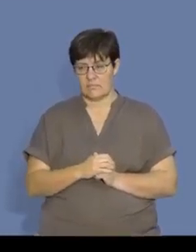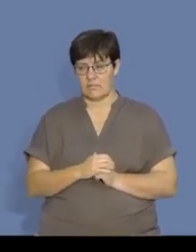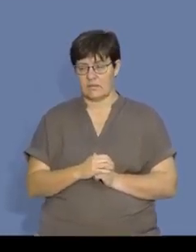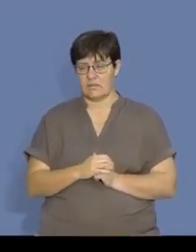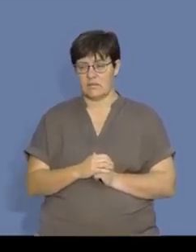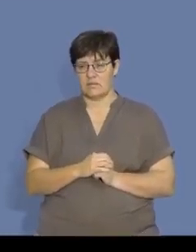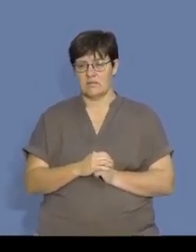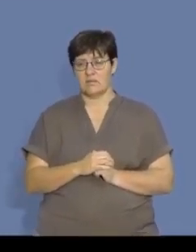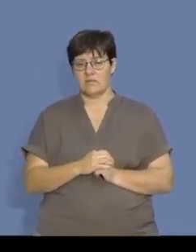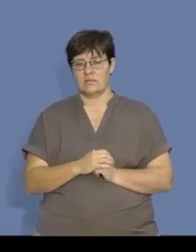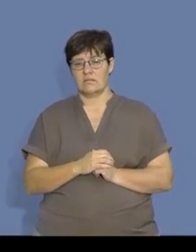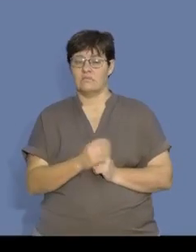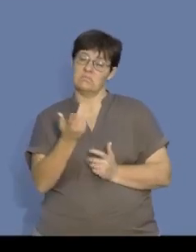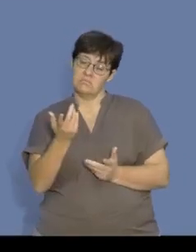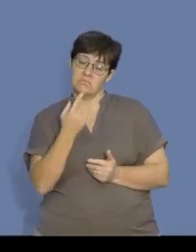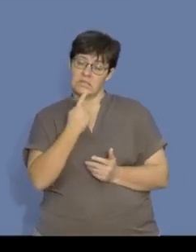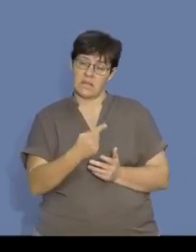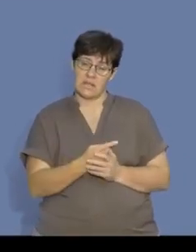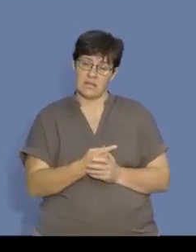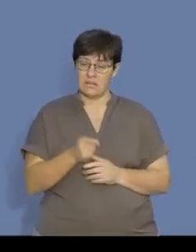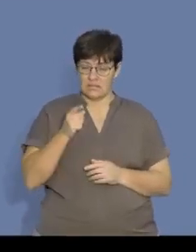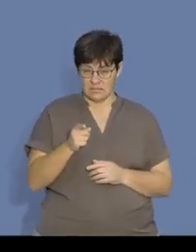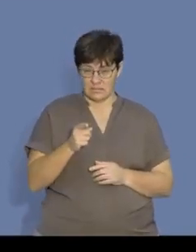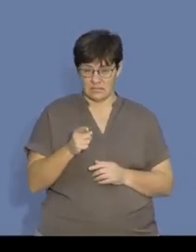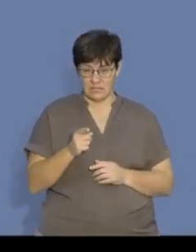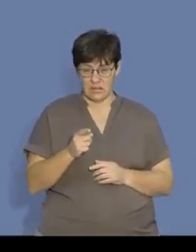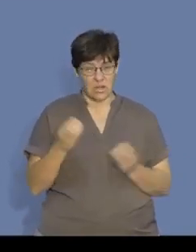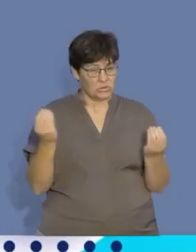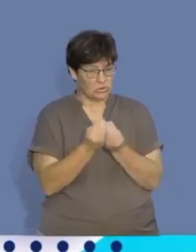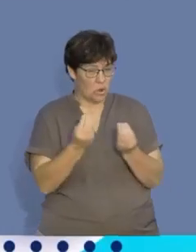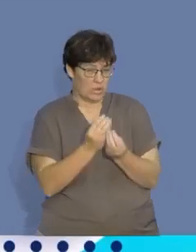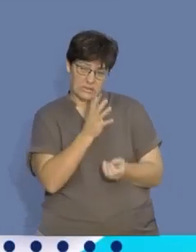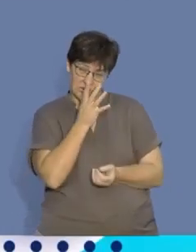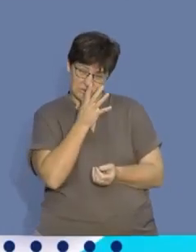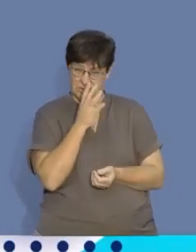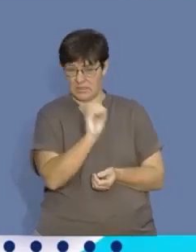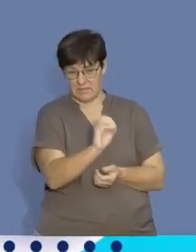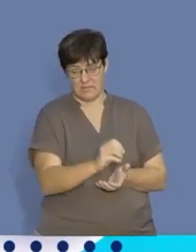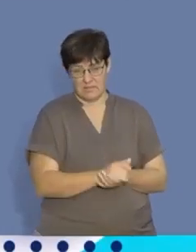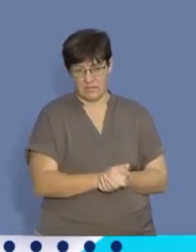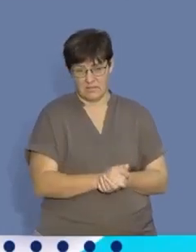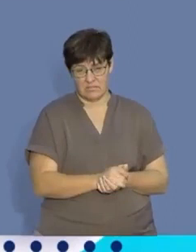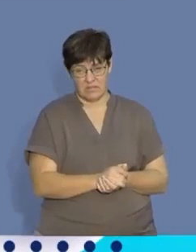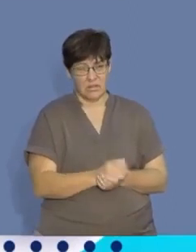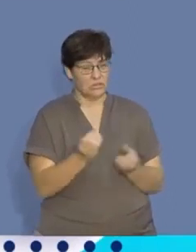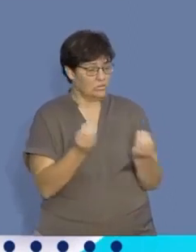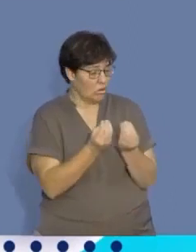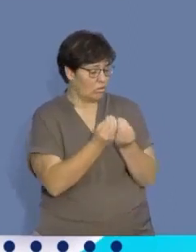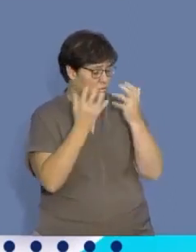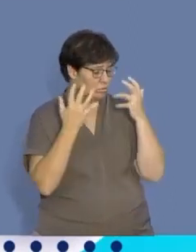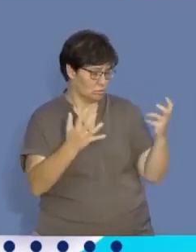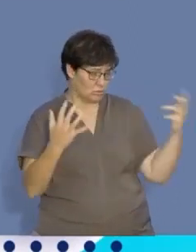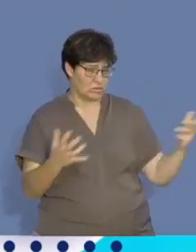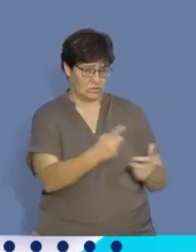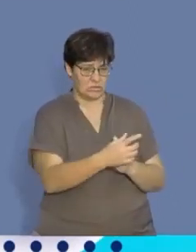70,96%. Right, now you could argue that this is a lot of stock on hand. This is